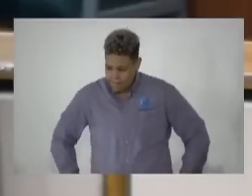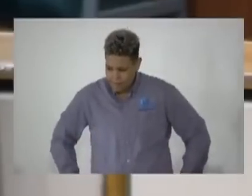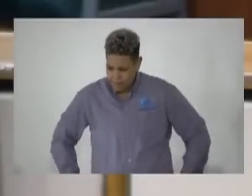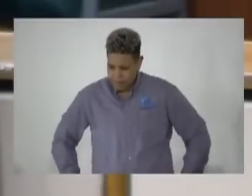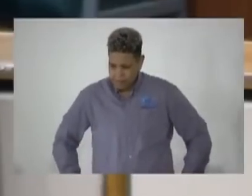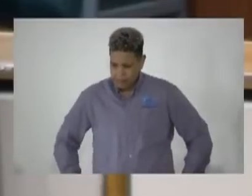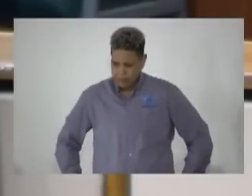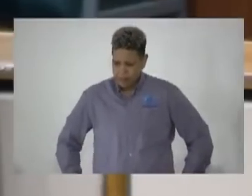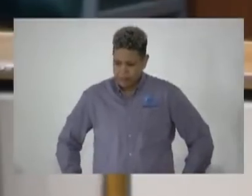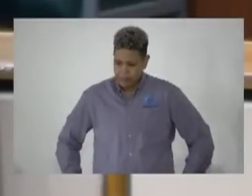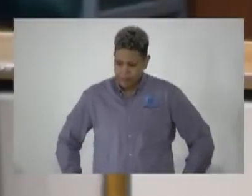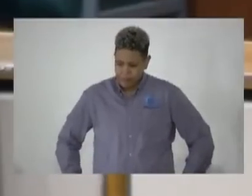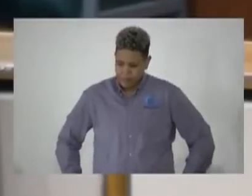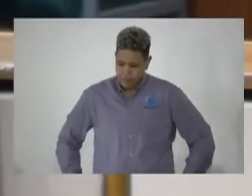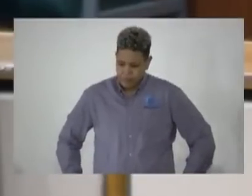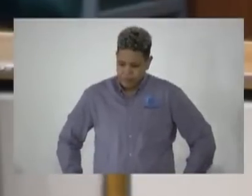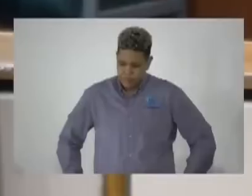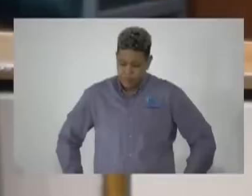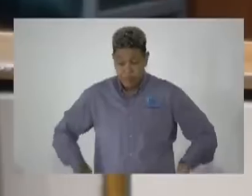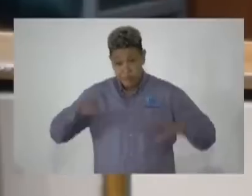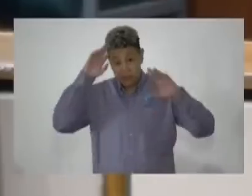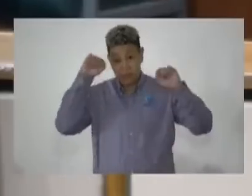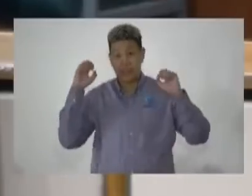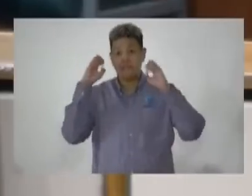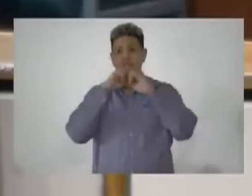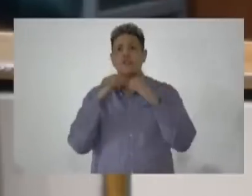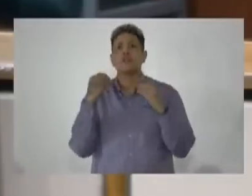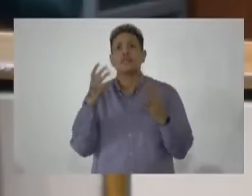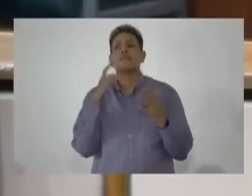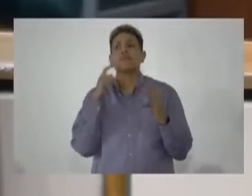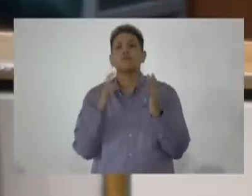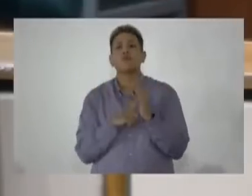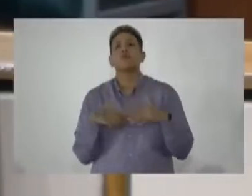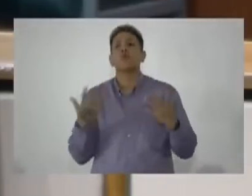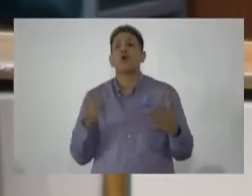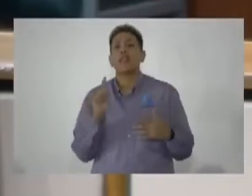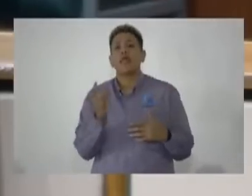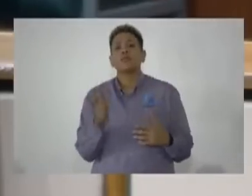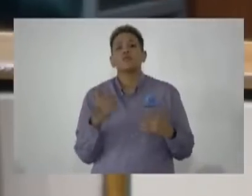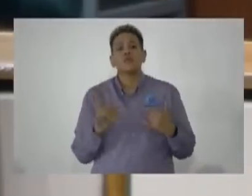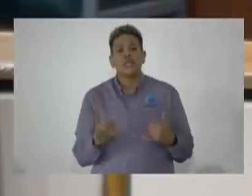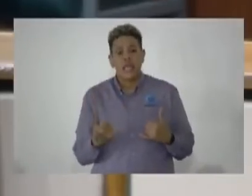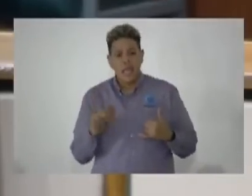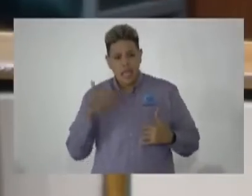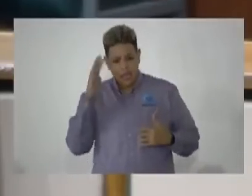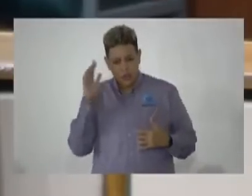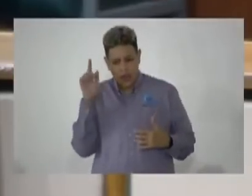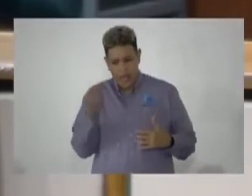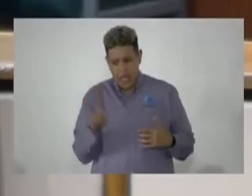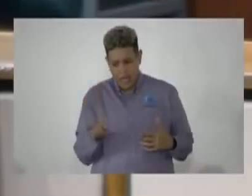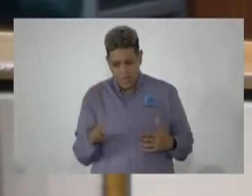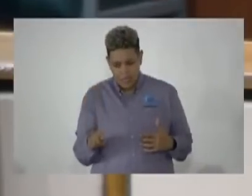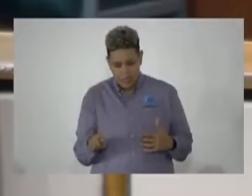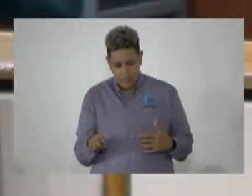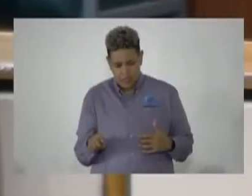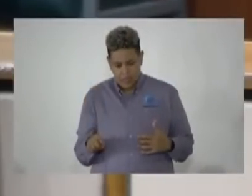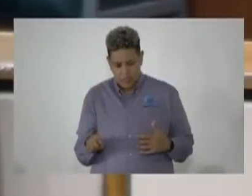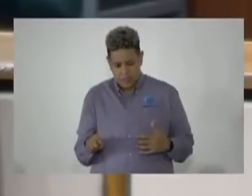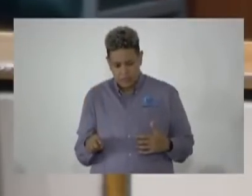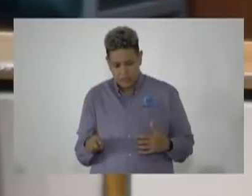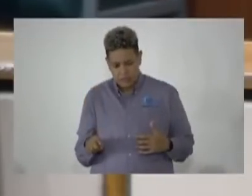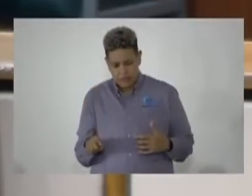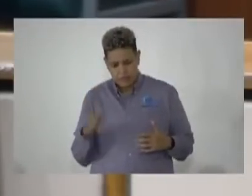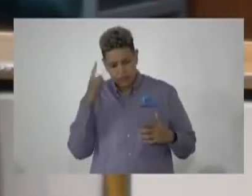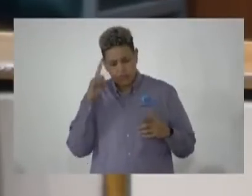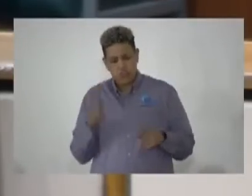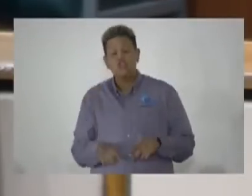And Mr. President, I further beg to give notice that at a later stage today, I will move for